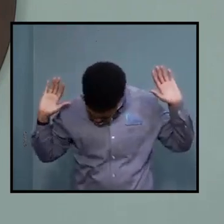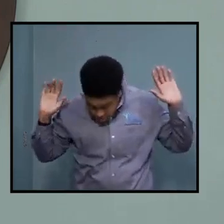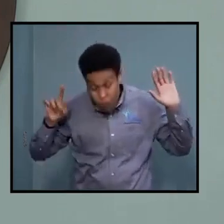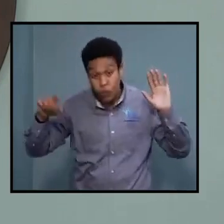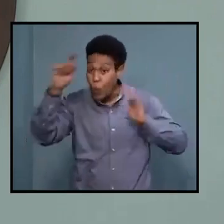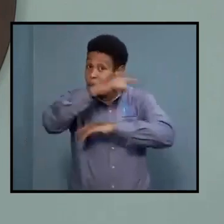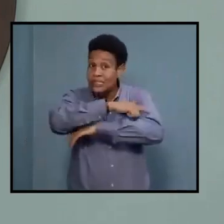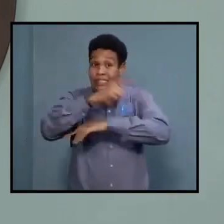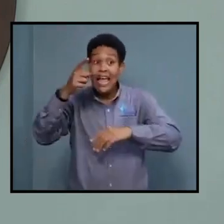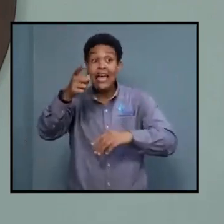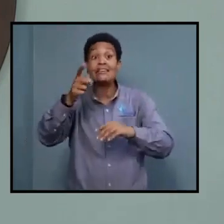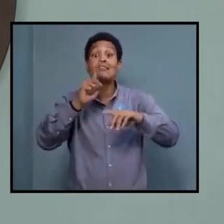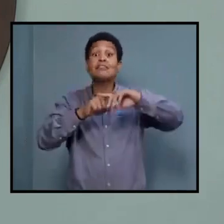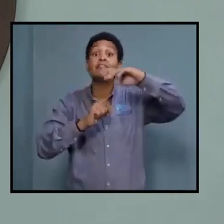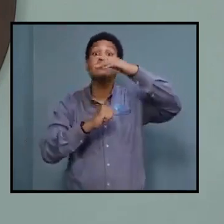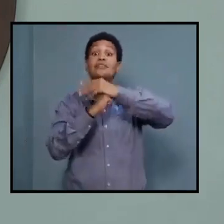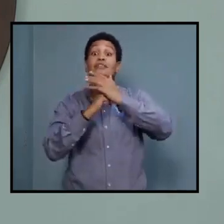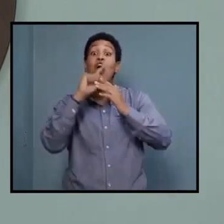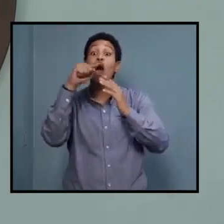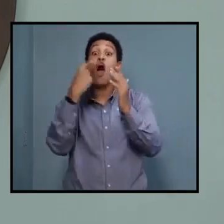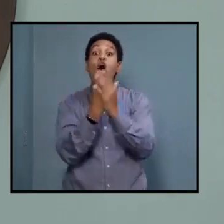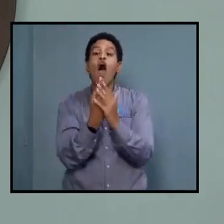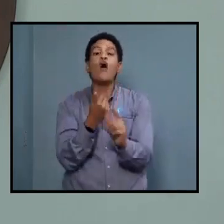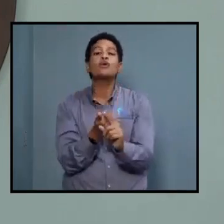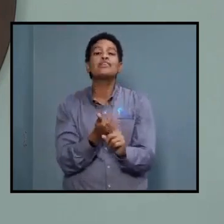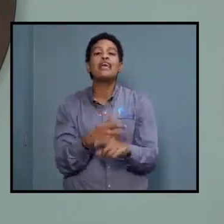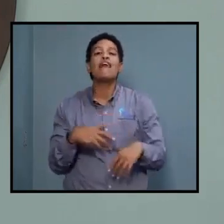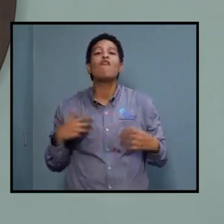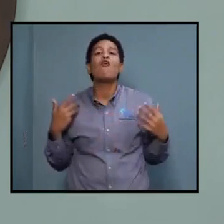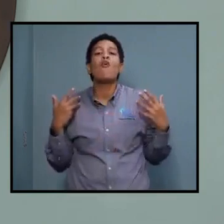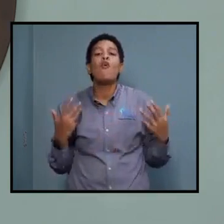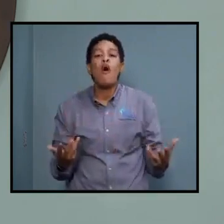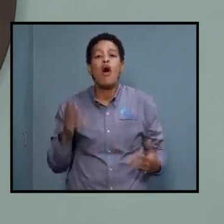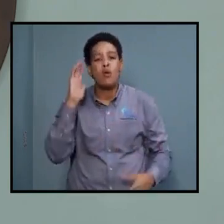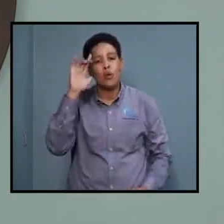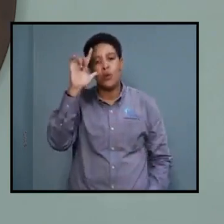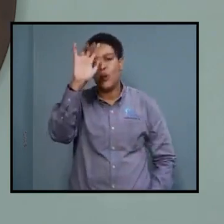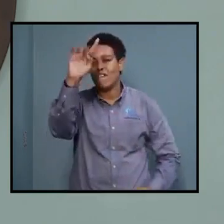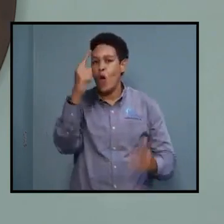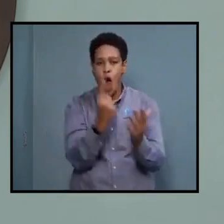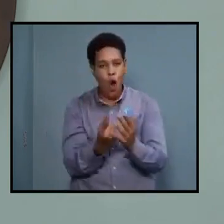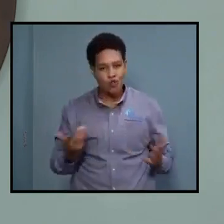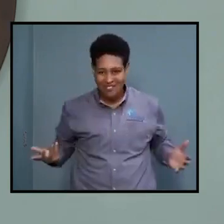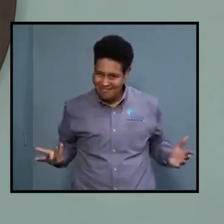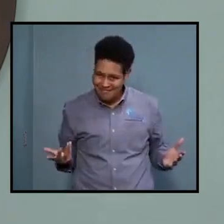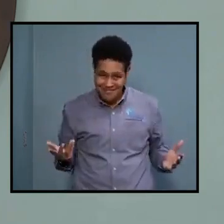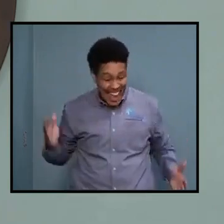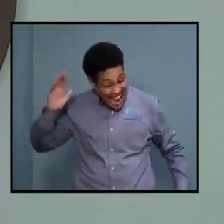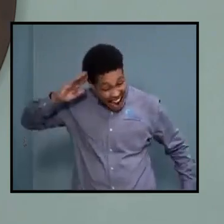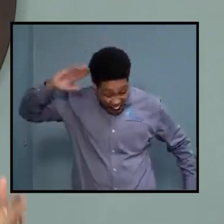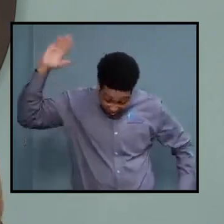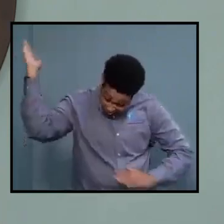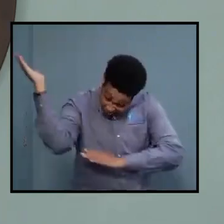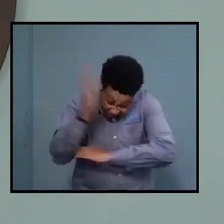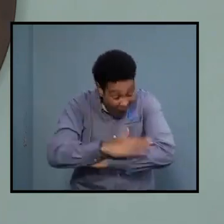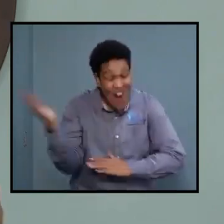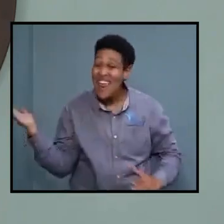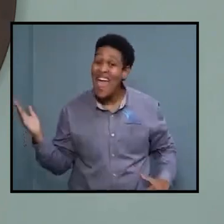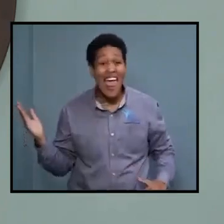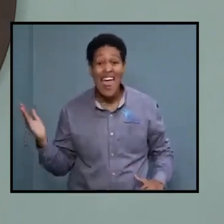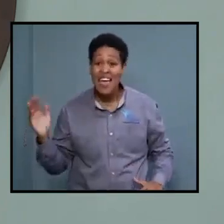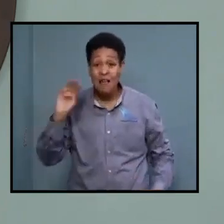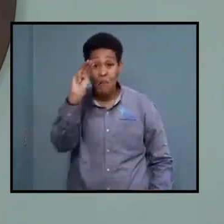days the curfew hour is would be 24 hours the entire day no